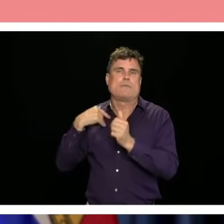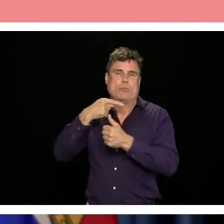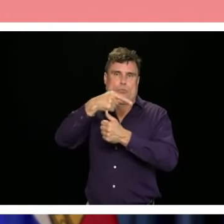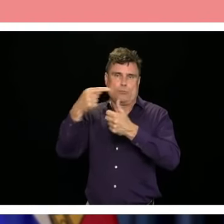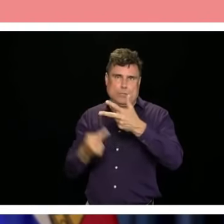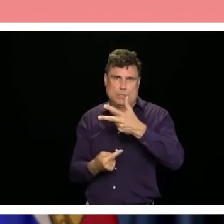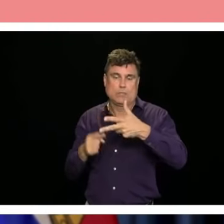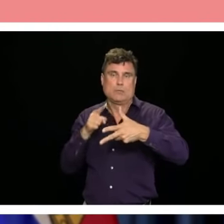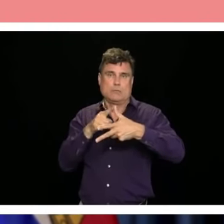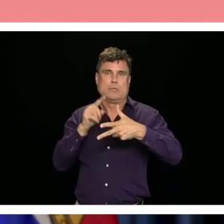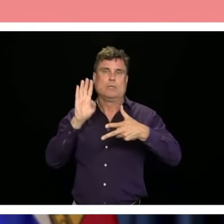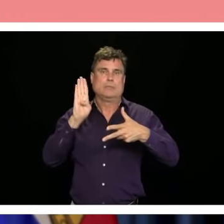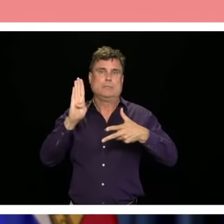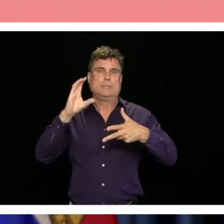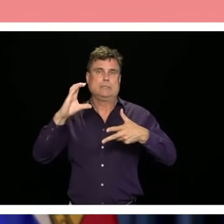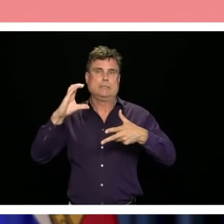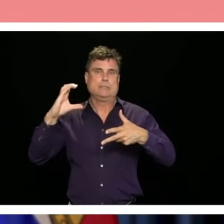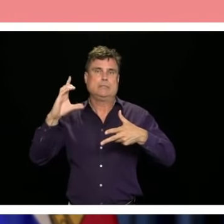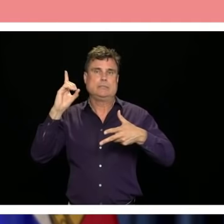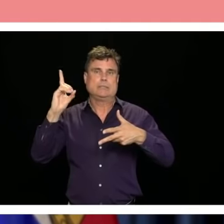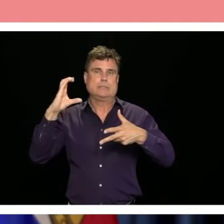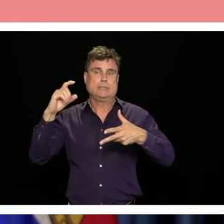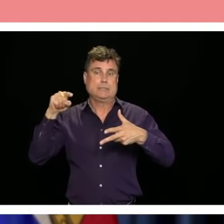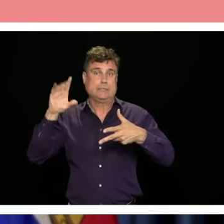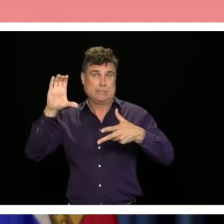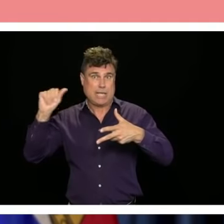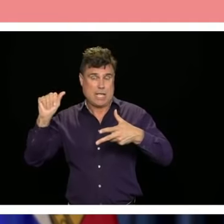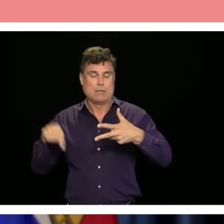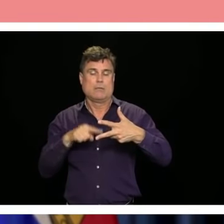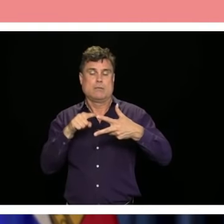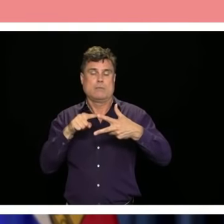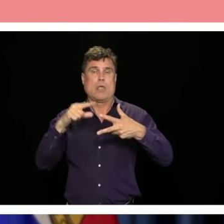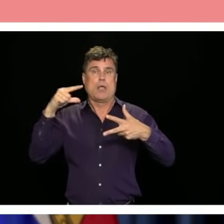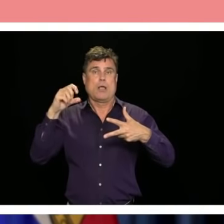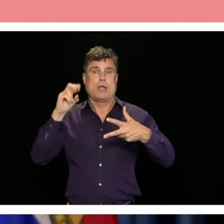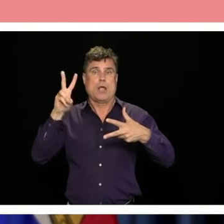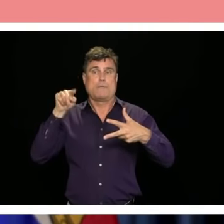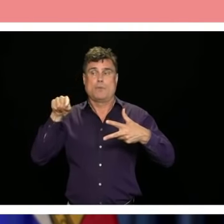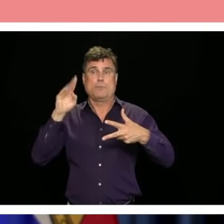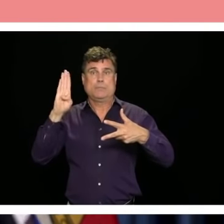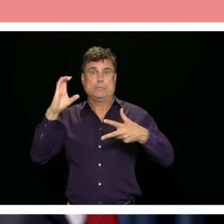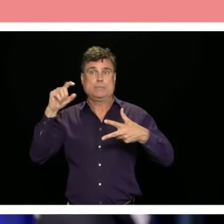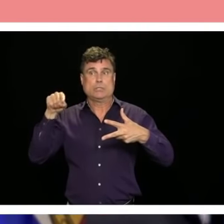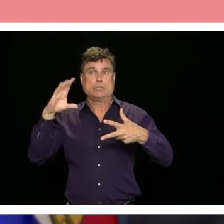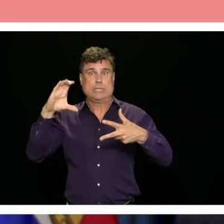that's been a really remarkable quality of our public health leaders in this time.